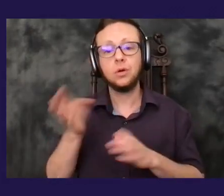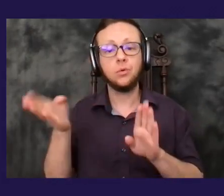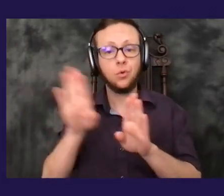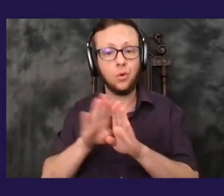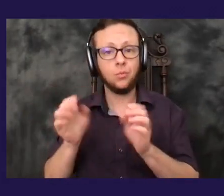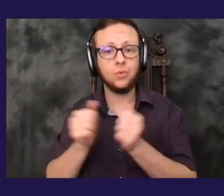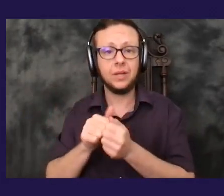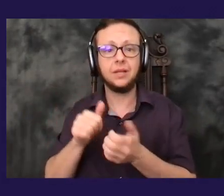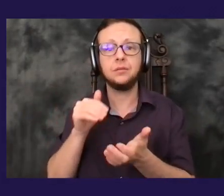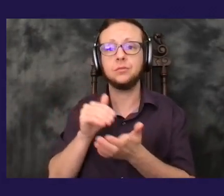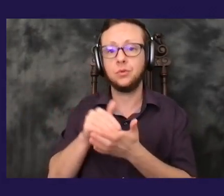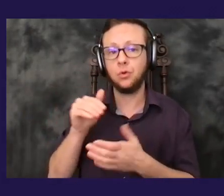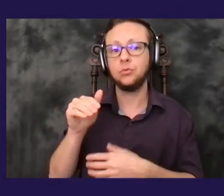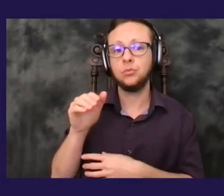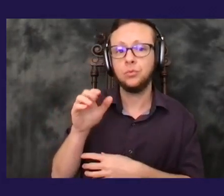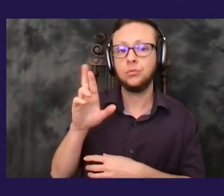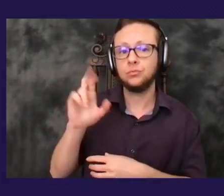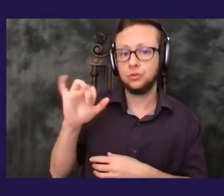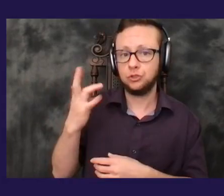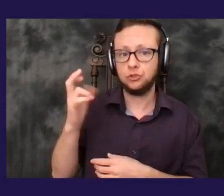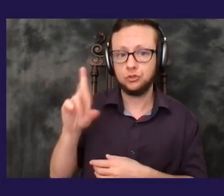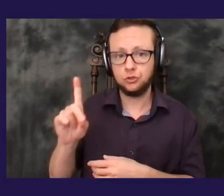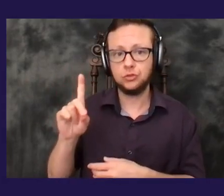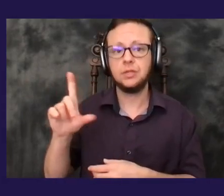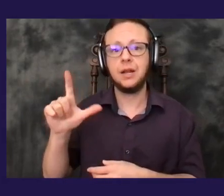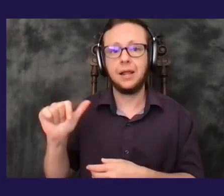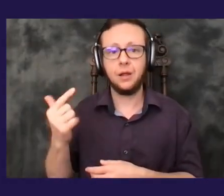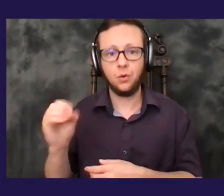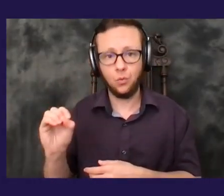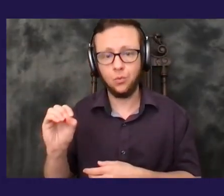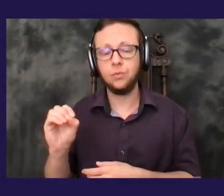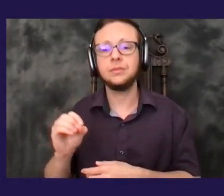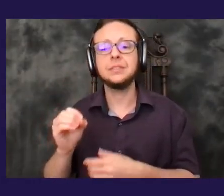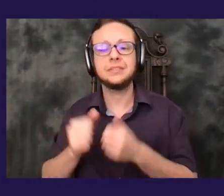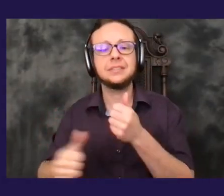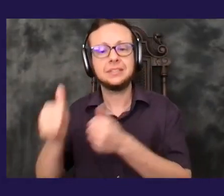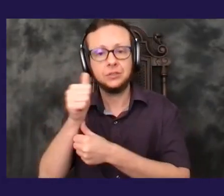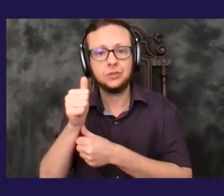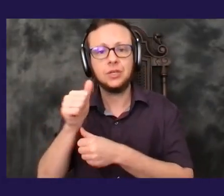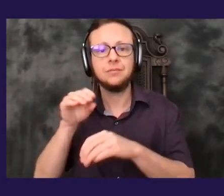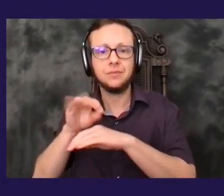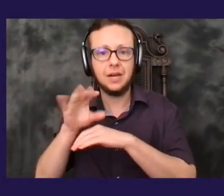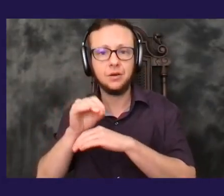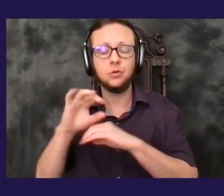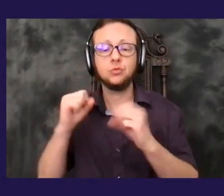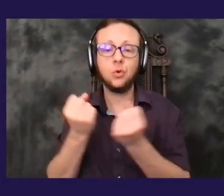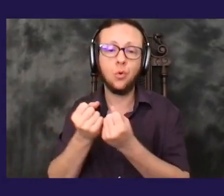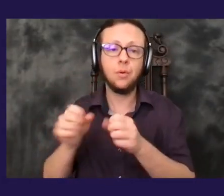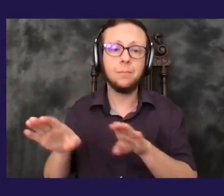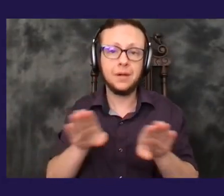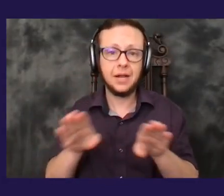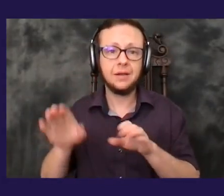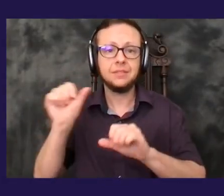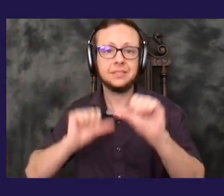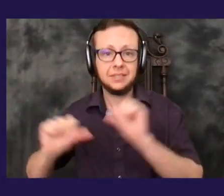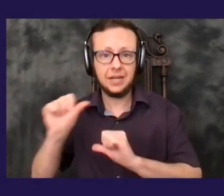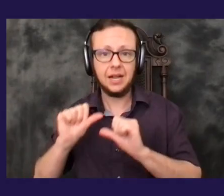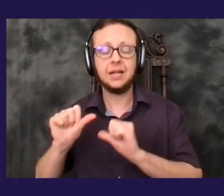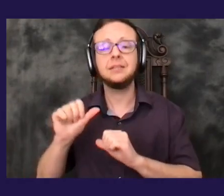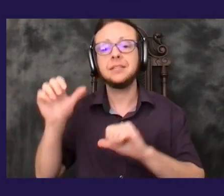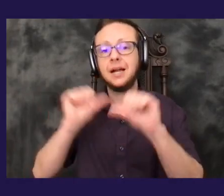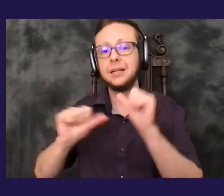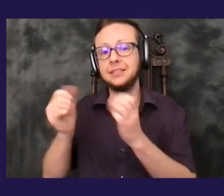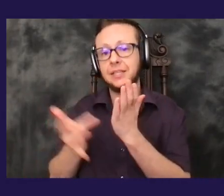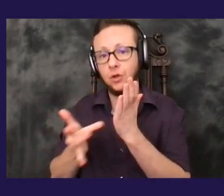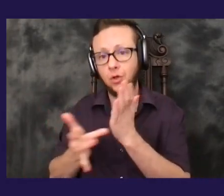Dr. Rick Legault, Senior Advisor for Social and Behavioral Science in the Science and Technology Directorate with the